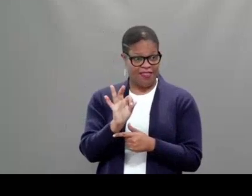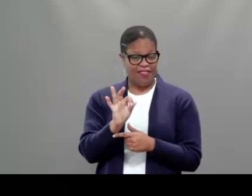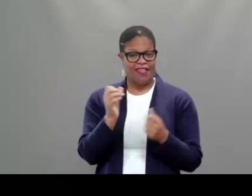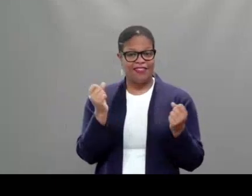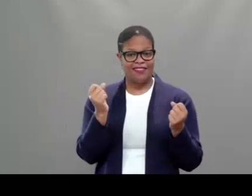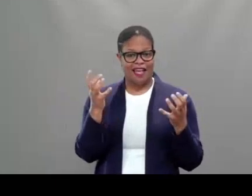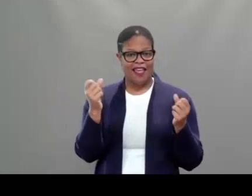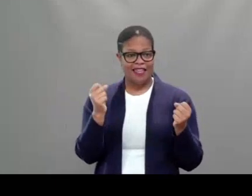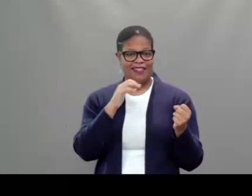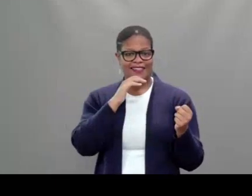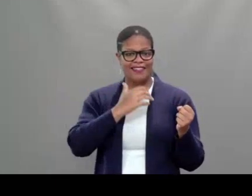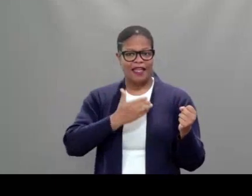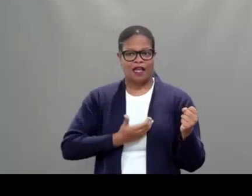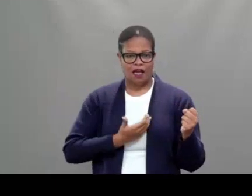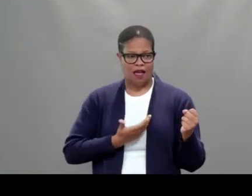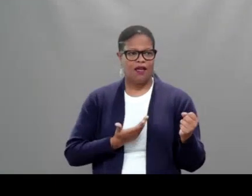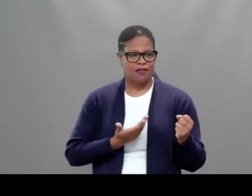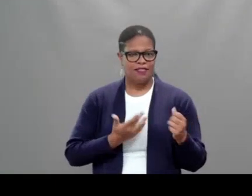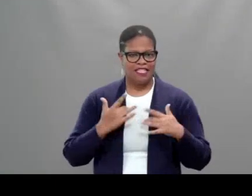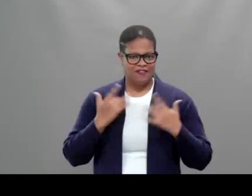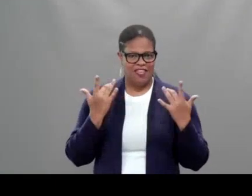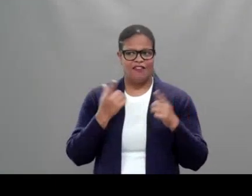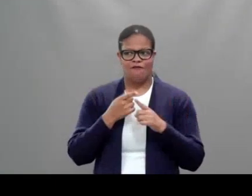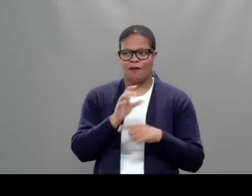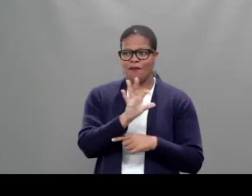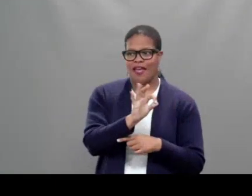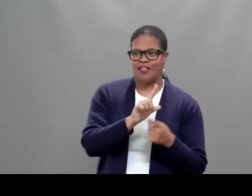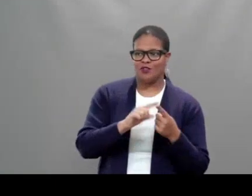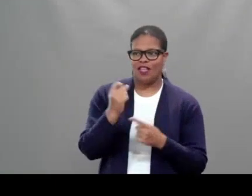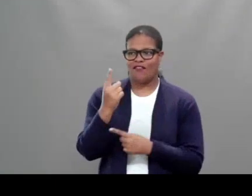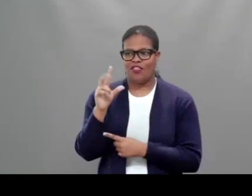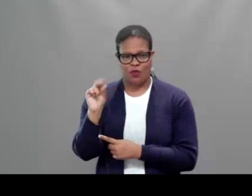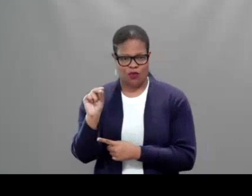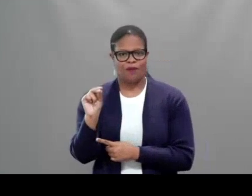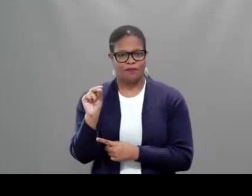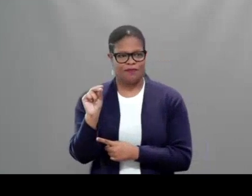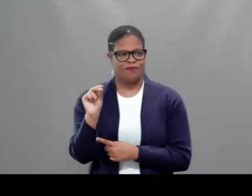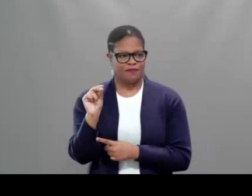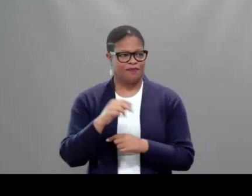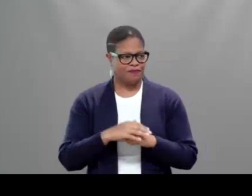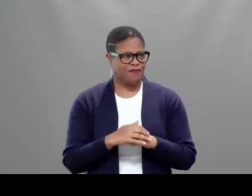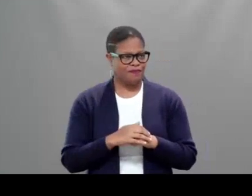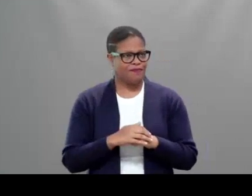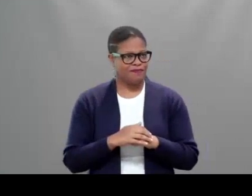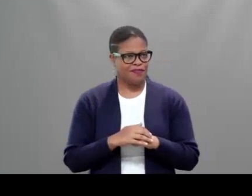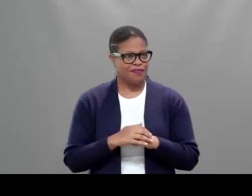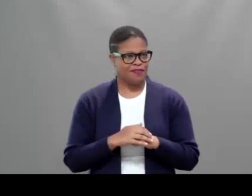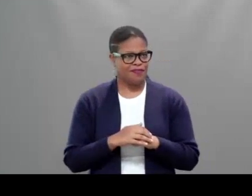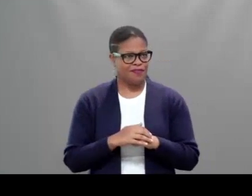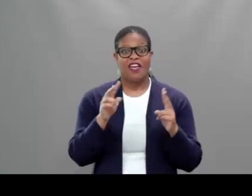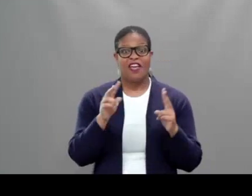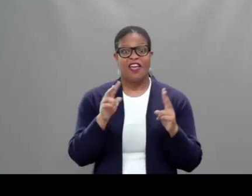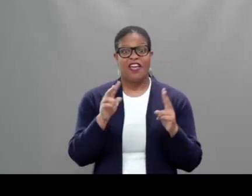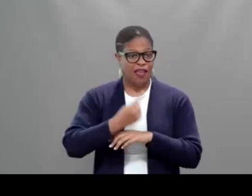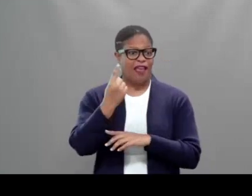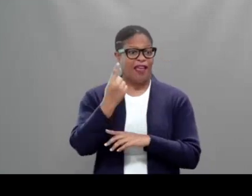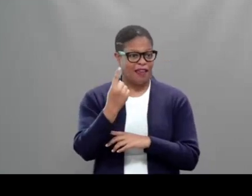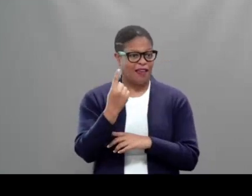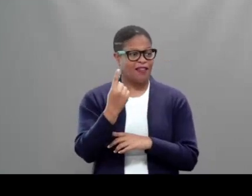Signing Santa event, and that'll be from 9 to 11:30. And that's a very special